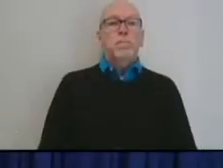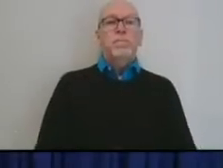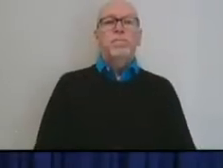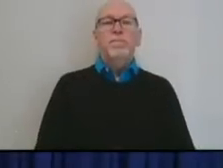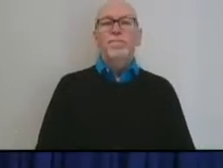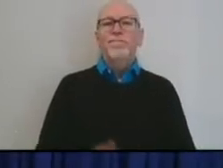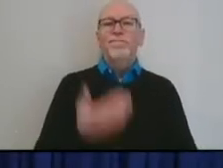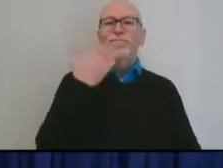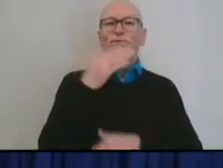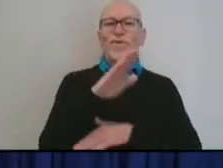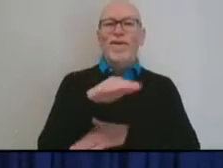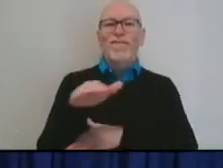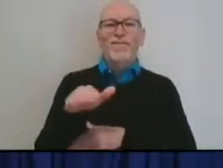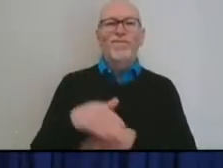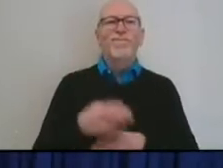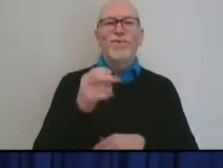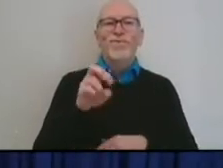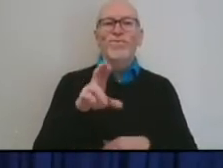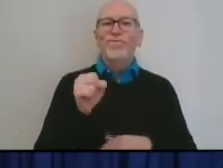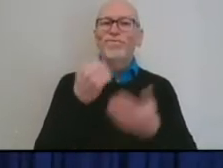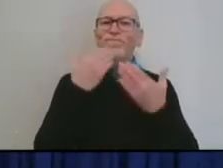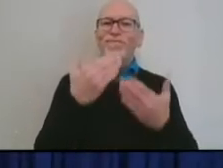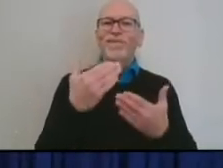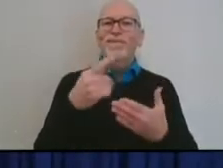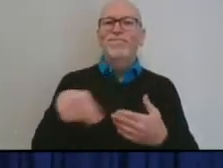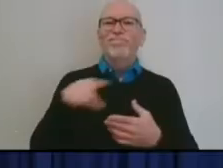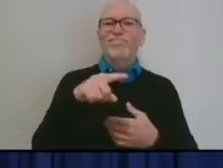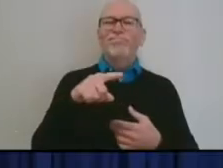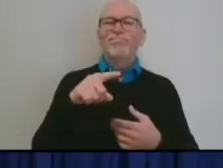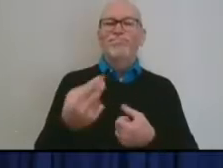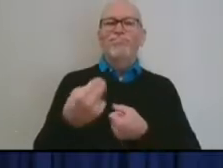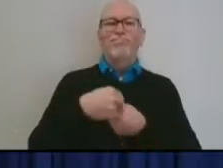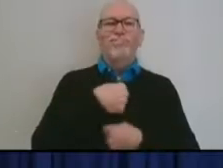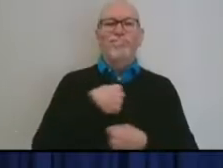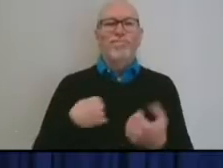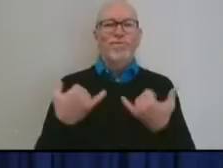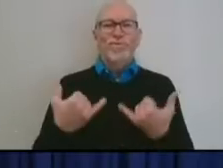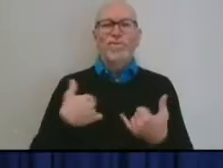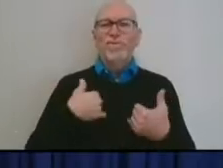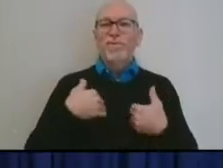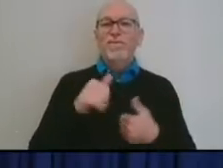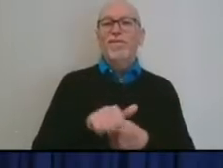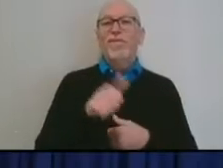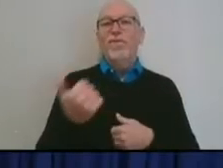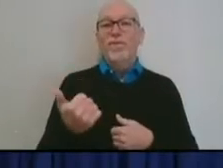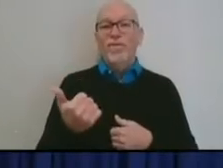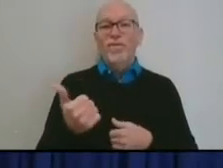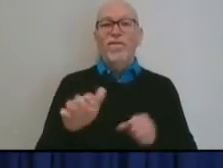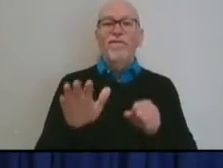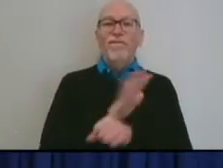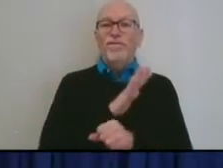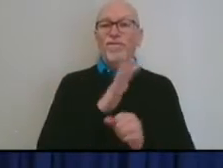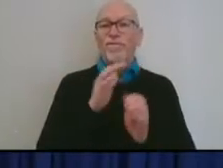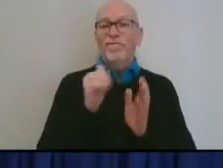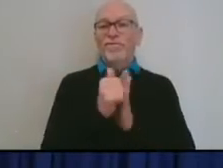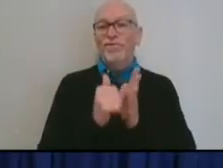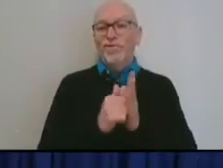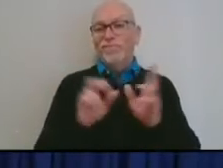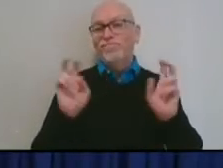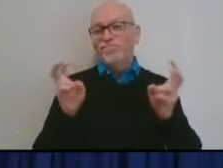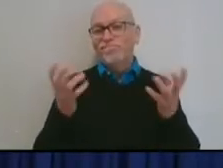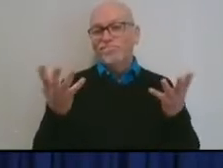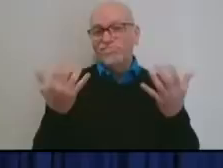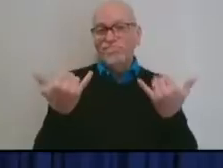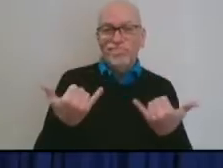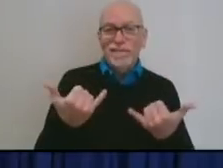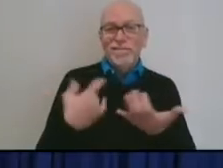Good afternoon, Hoosiers. Thank you for joining us today. We have another full agenda, so to speak, to go over